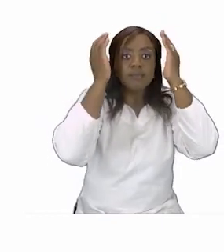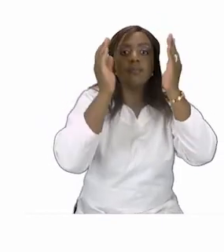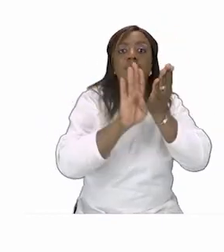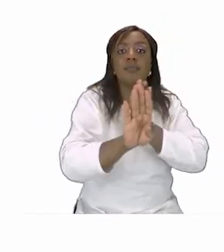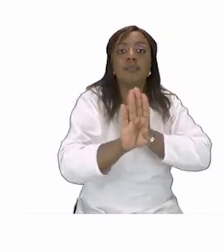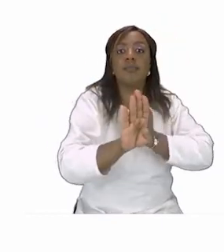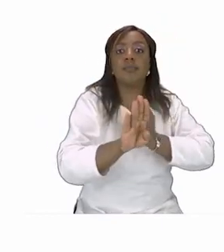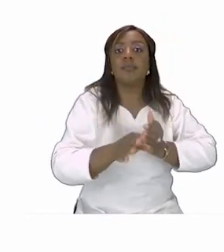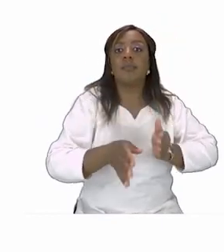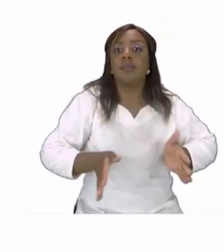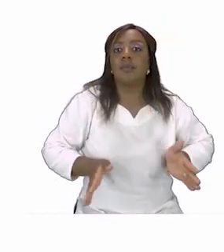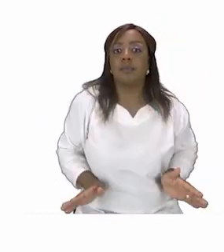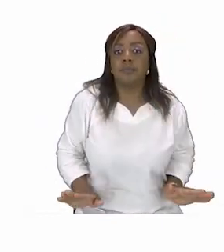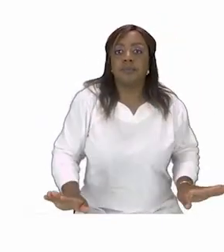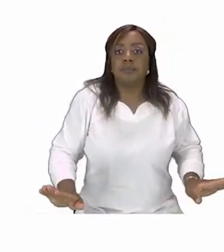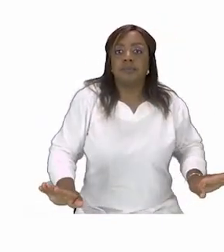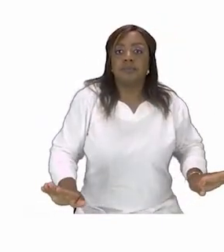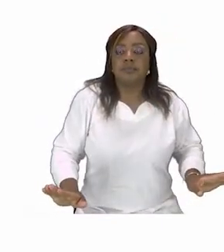girl,